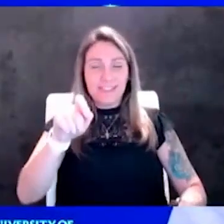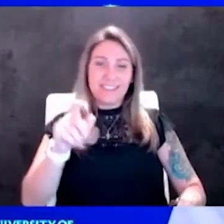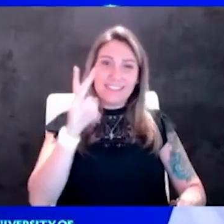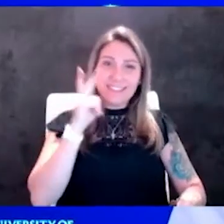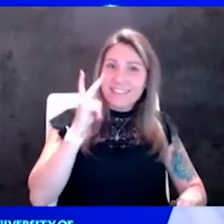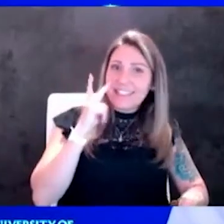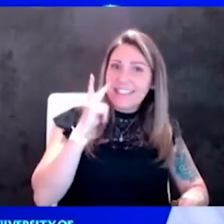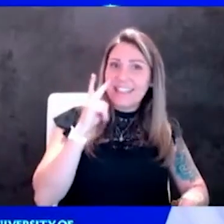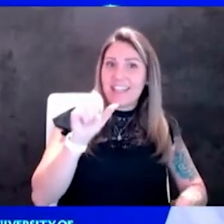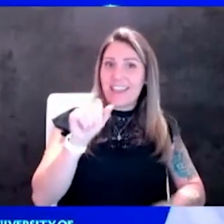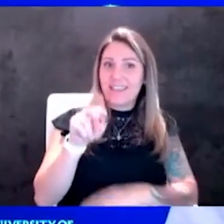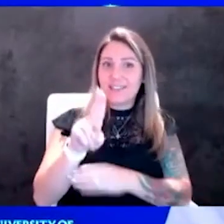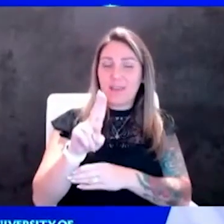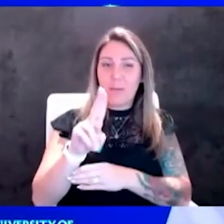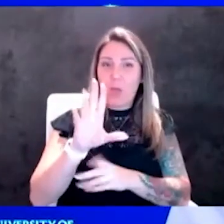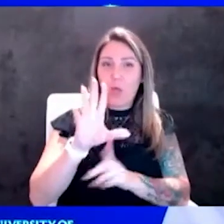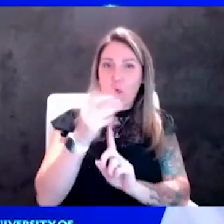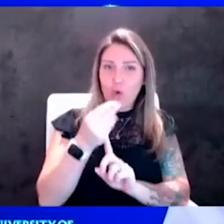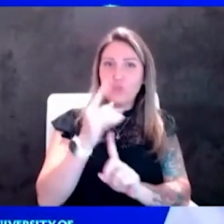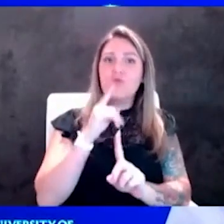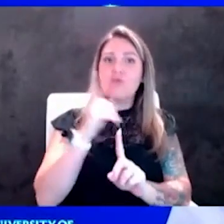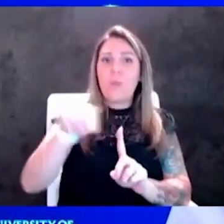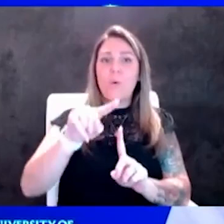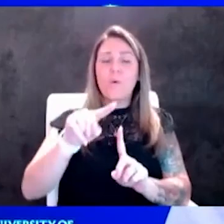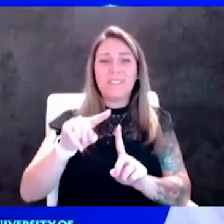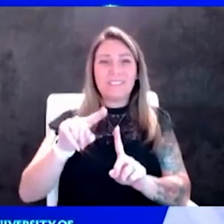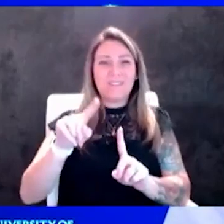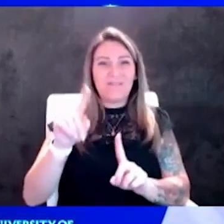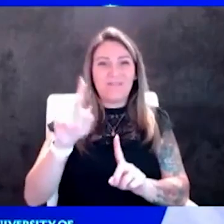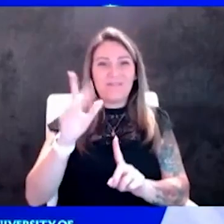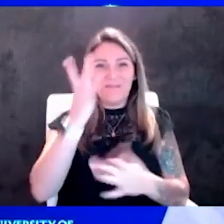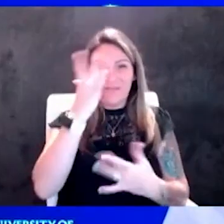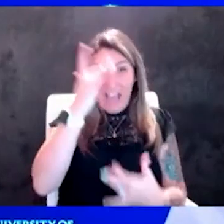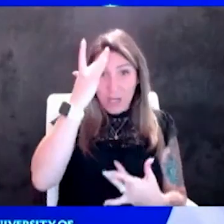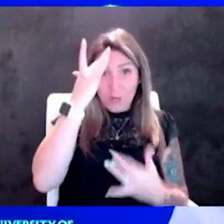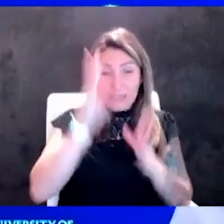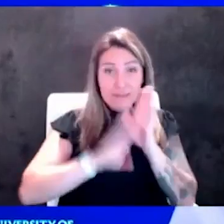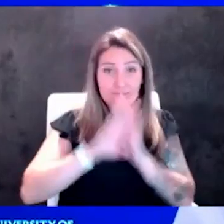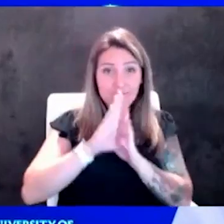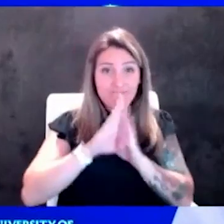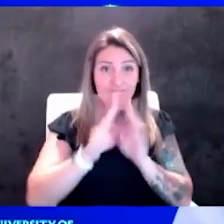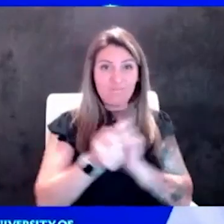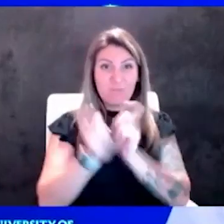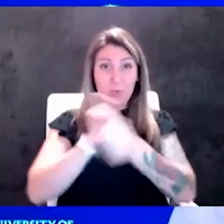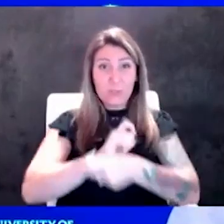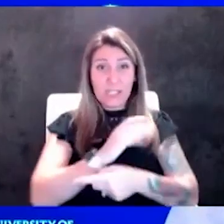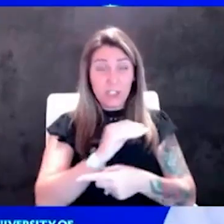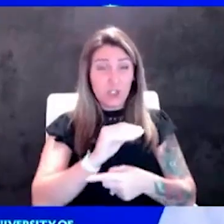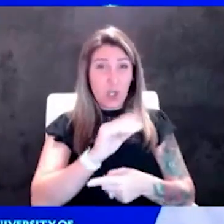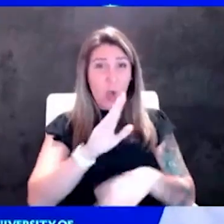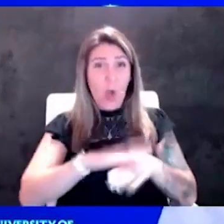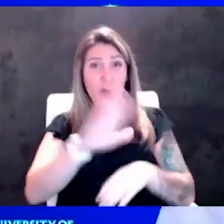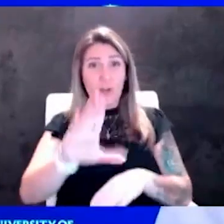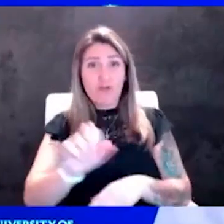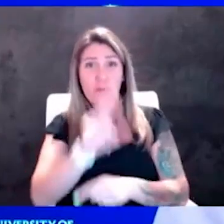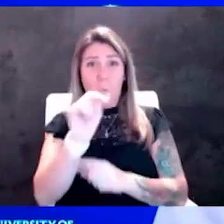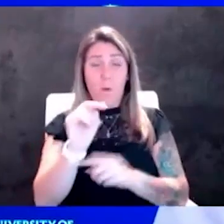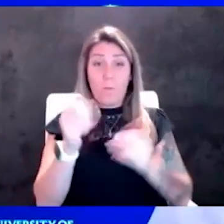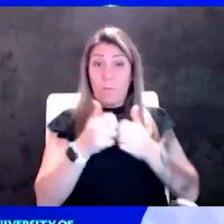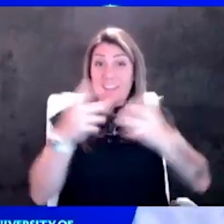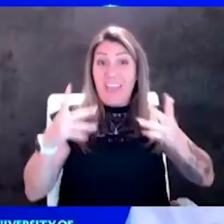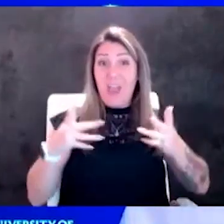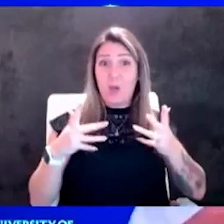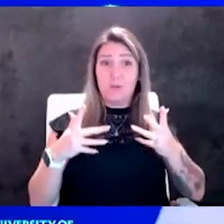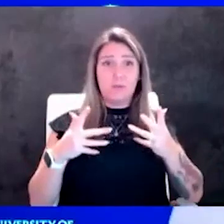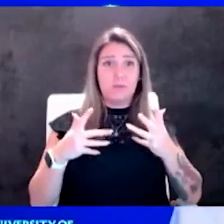these viruses develop these mutations and changes on their own without any immune pressure whatsoever.